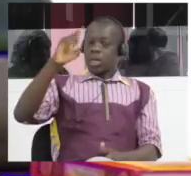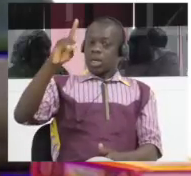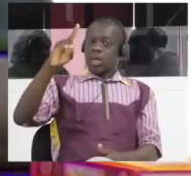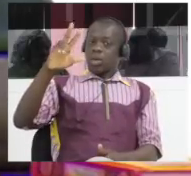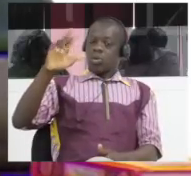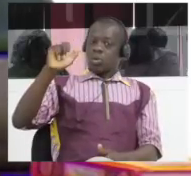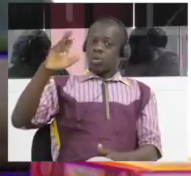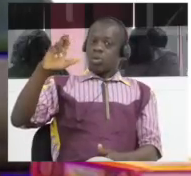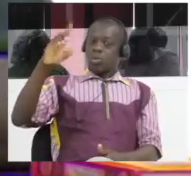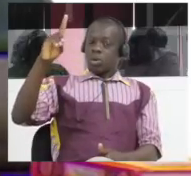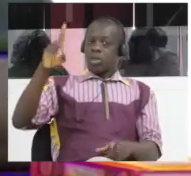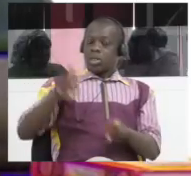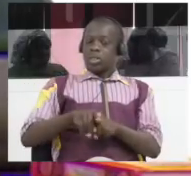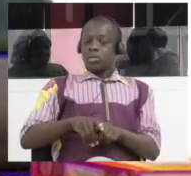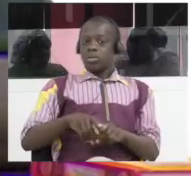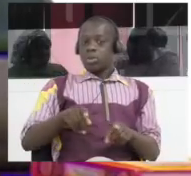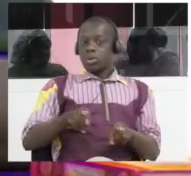officer. Rush.